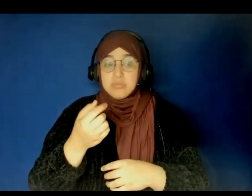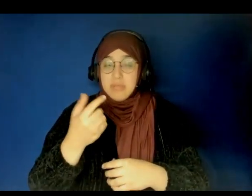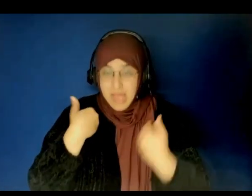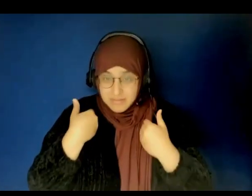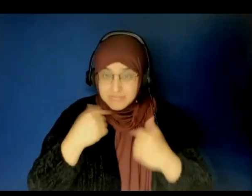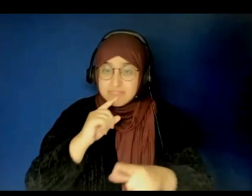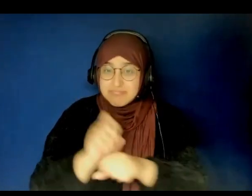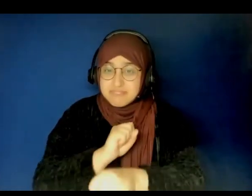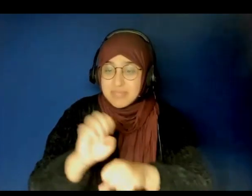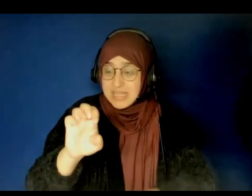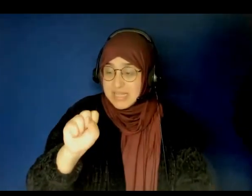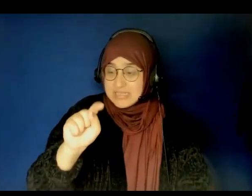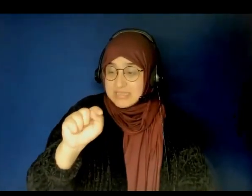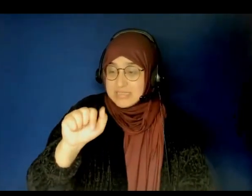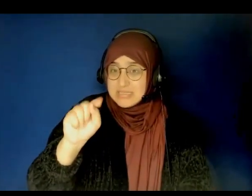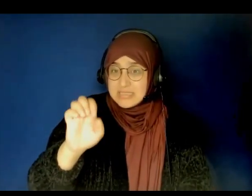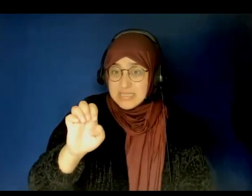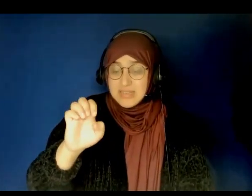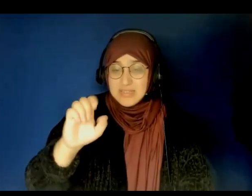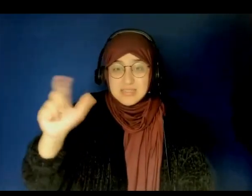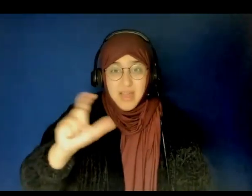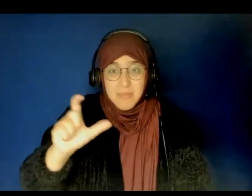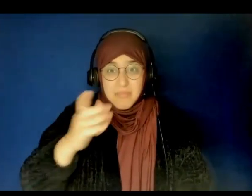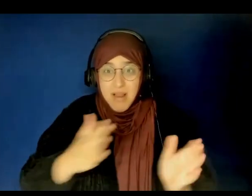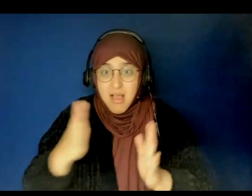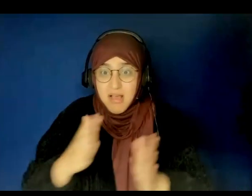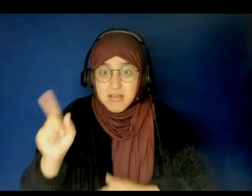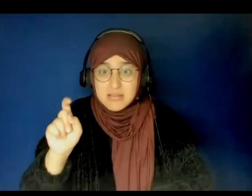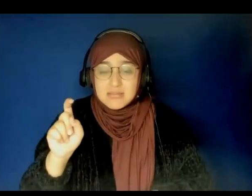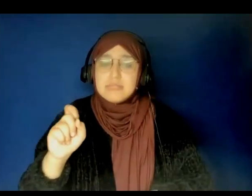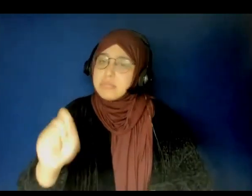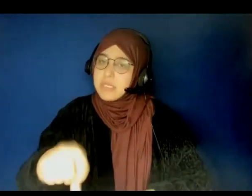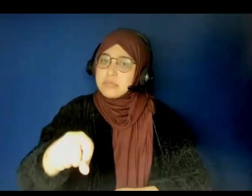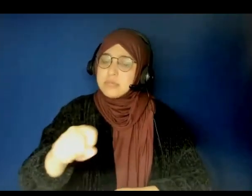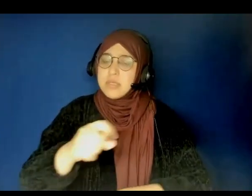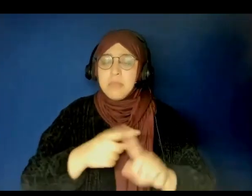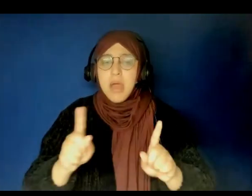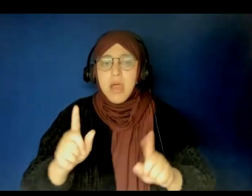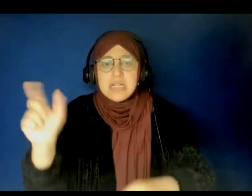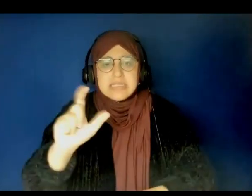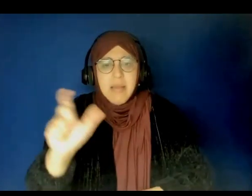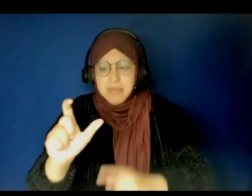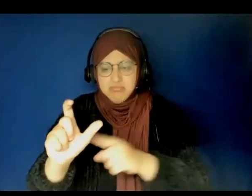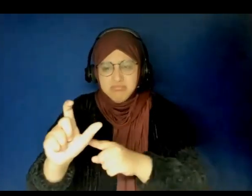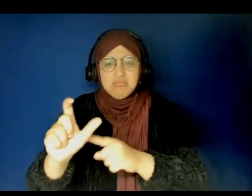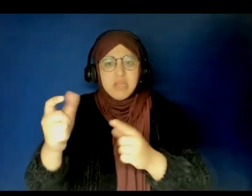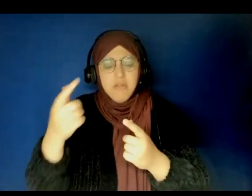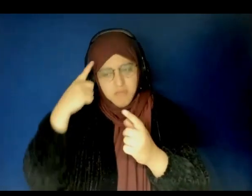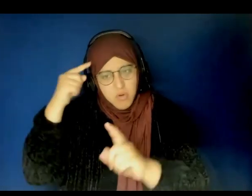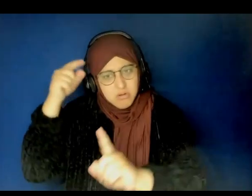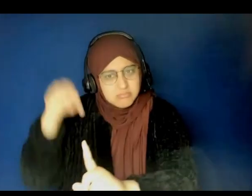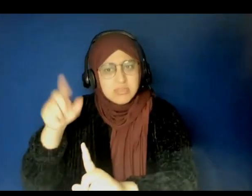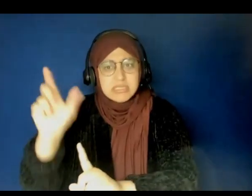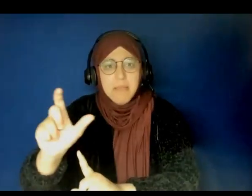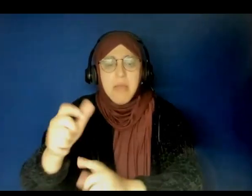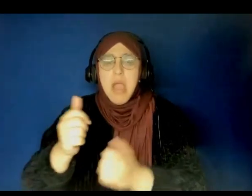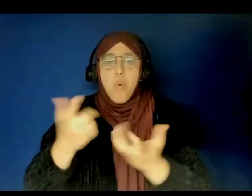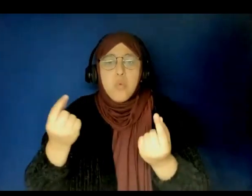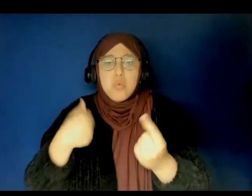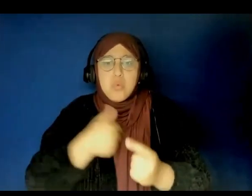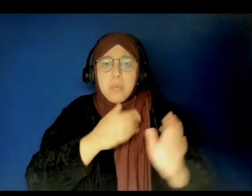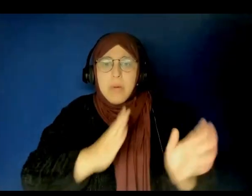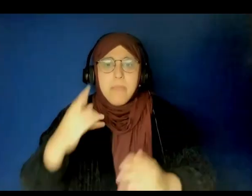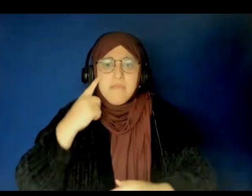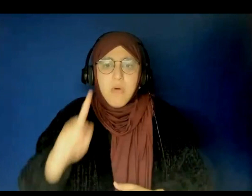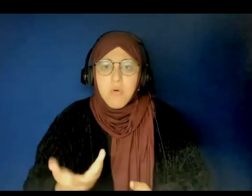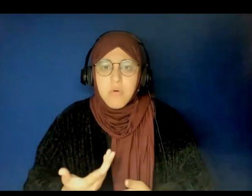is, and verifiable, yes. But Islamically, what should we be preparing for? Number one, we